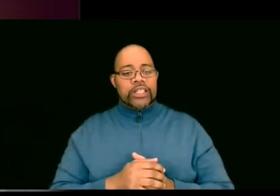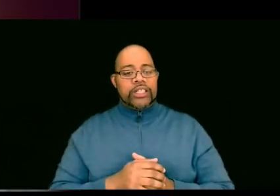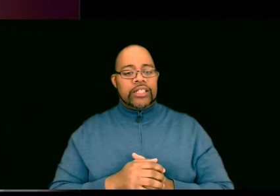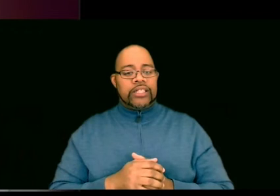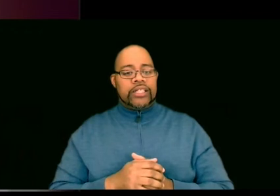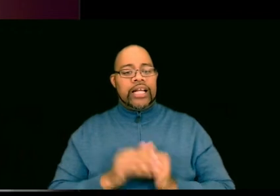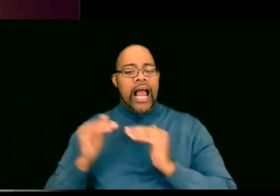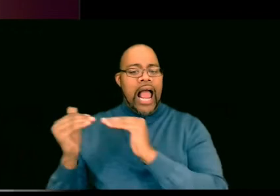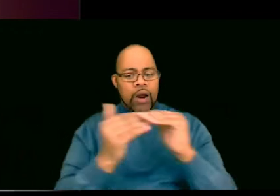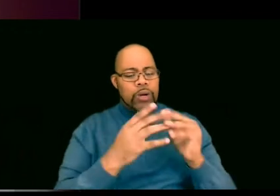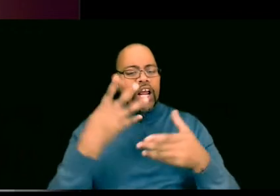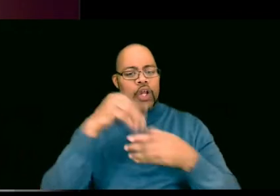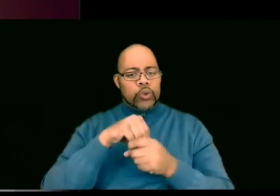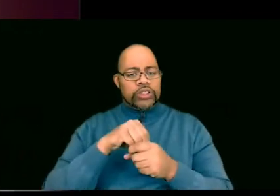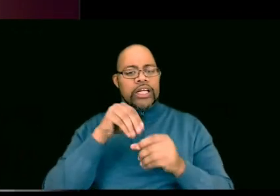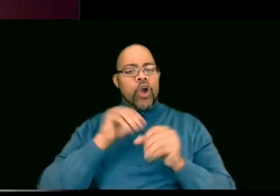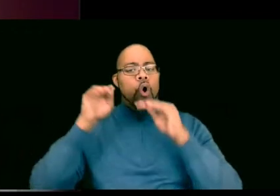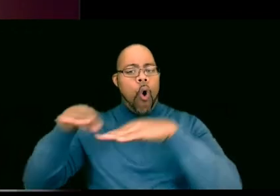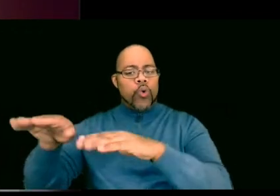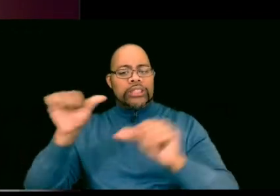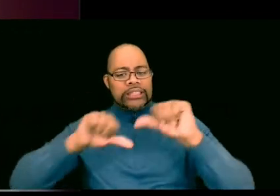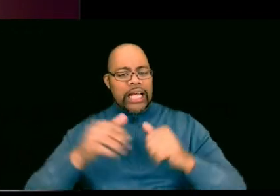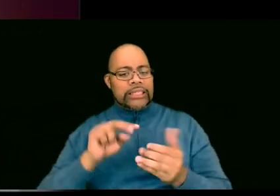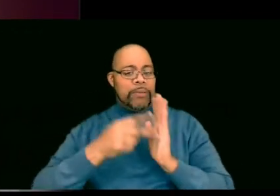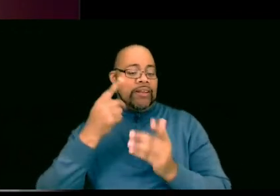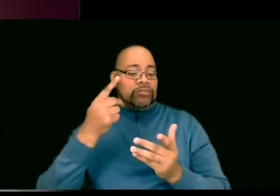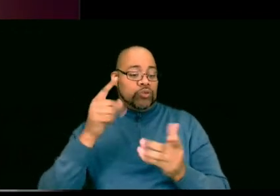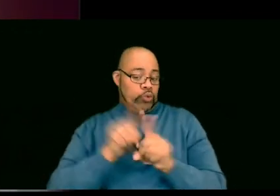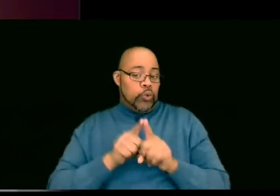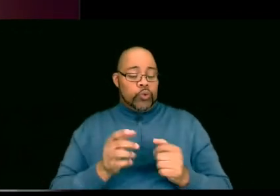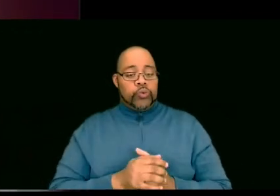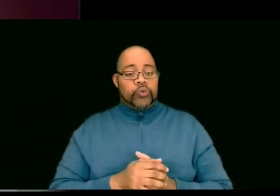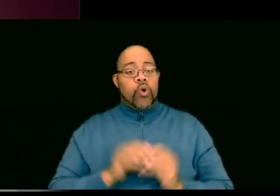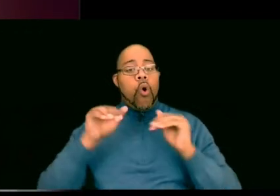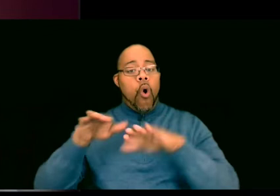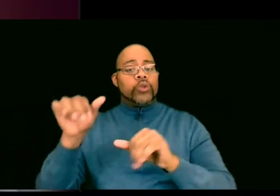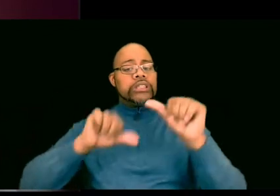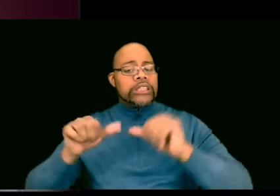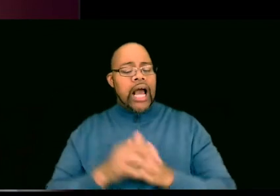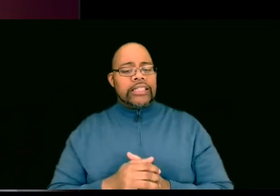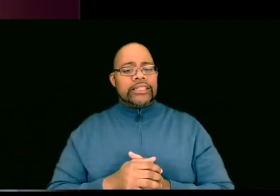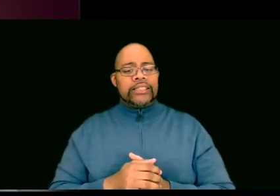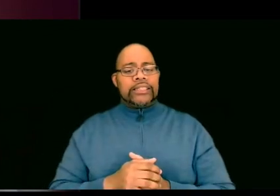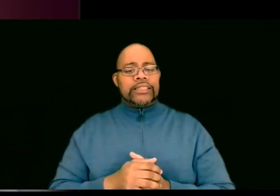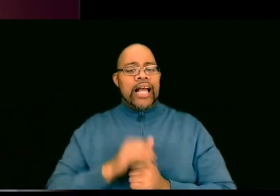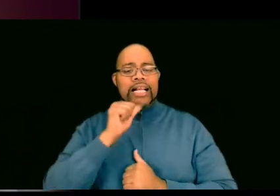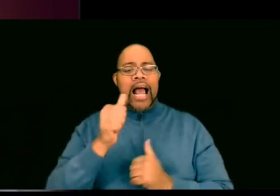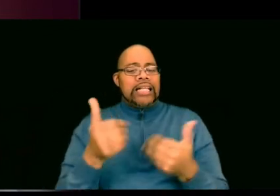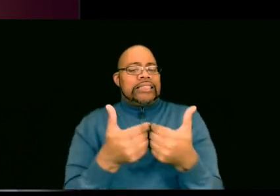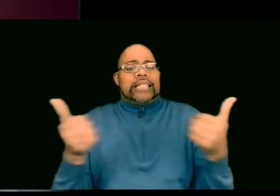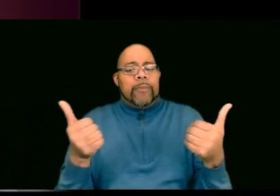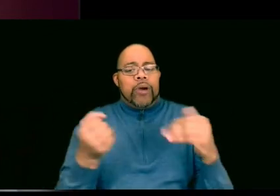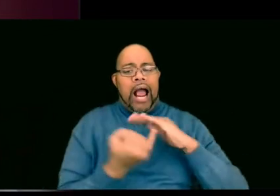diversity, equity and inclusion in the ocean science means as well. Ocean science is not